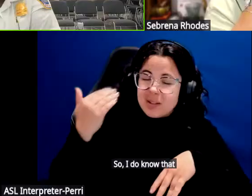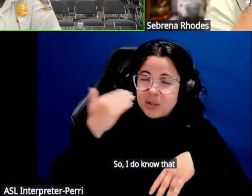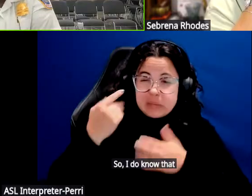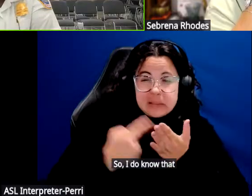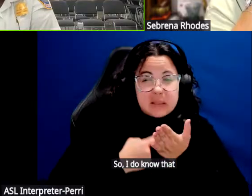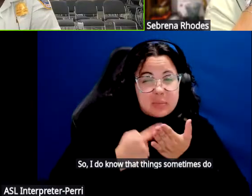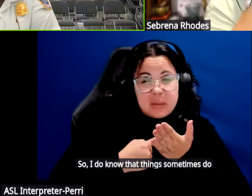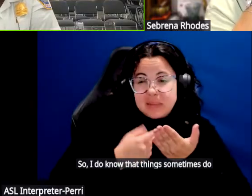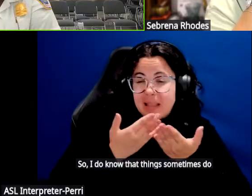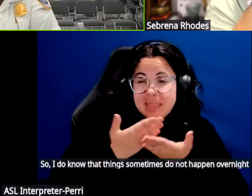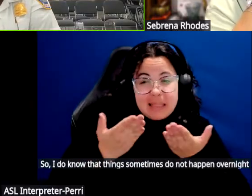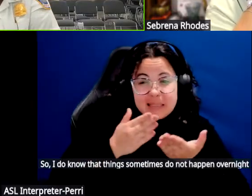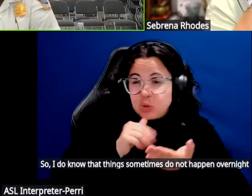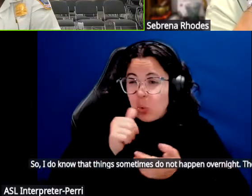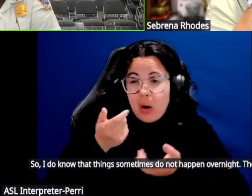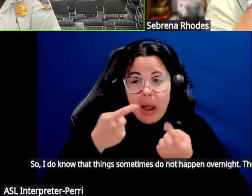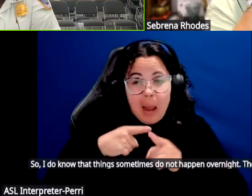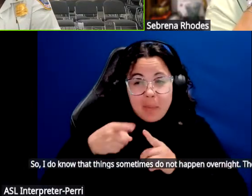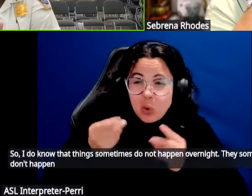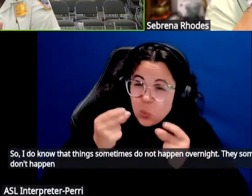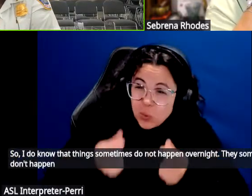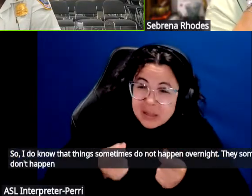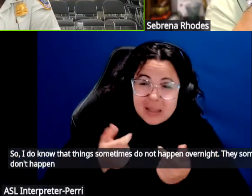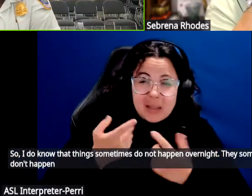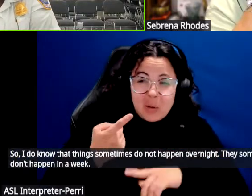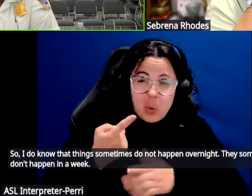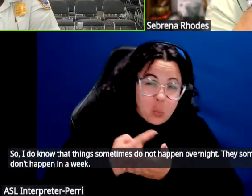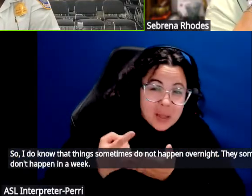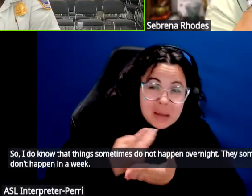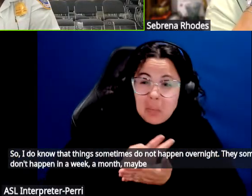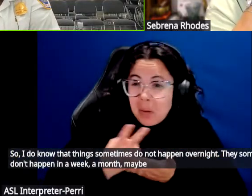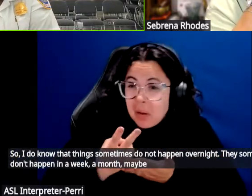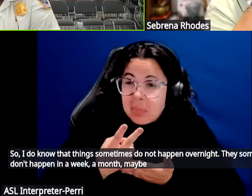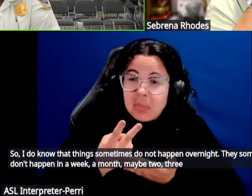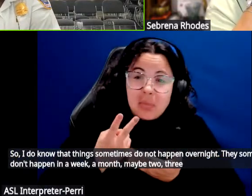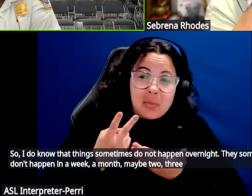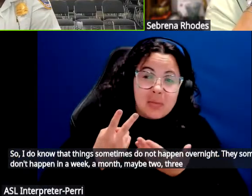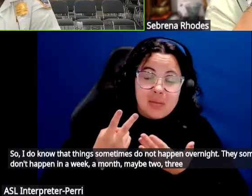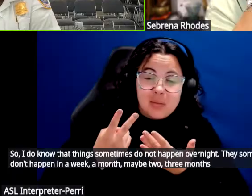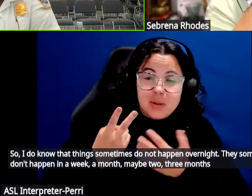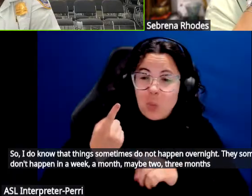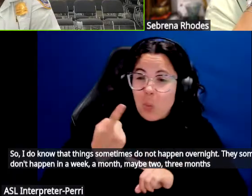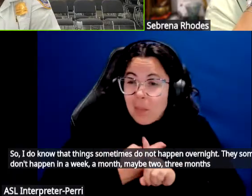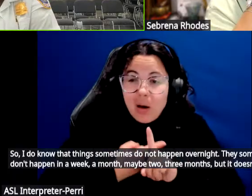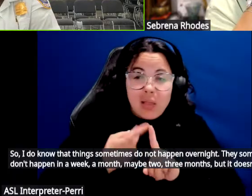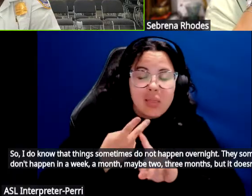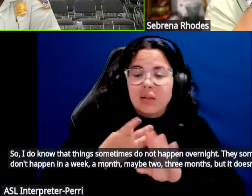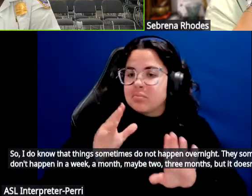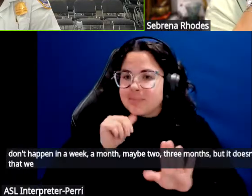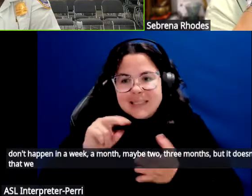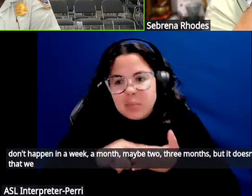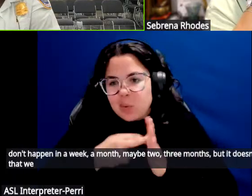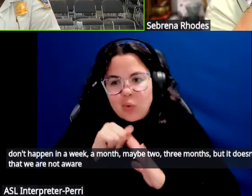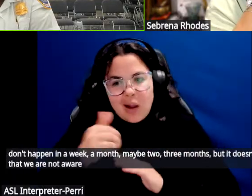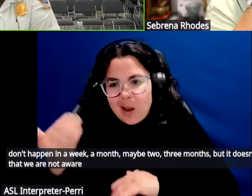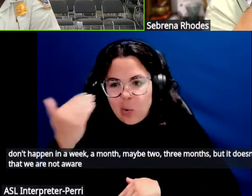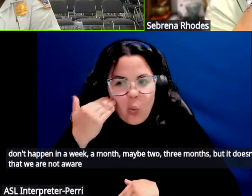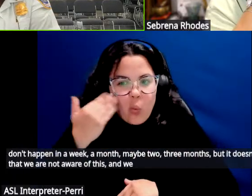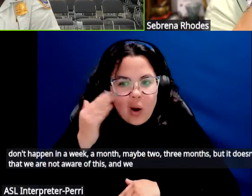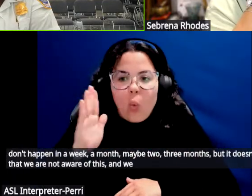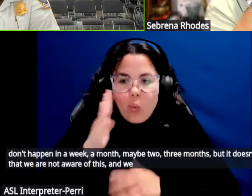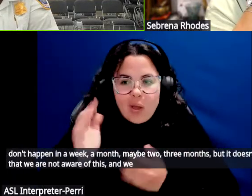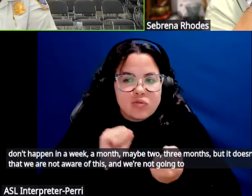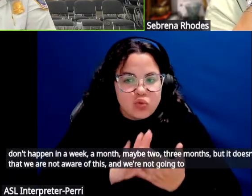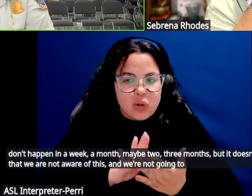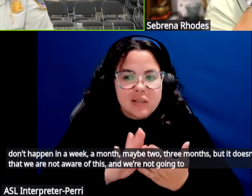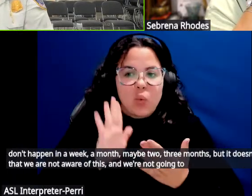happen overnight. They sometimes don't happen in a week, a month, maybe 2, 3 months, but doesn't mean that we are not aware of this and we're not gonna address